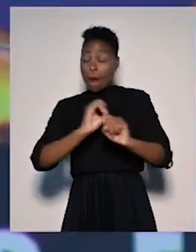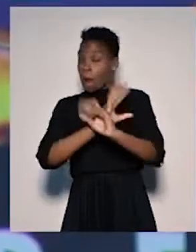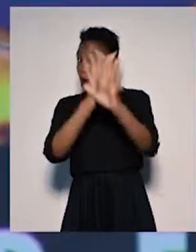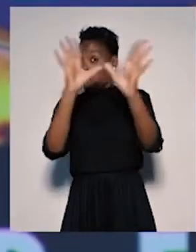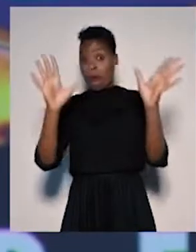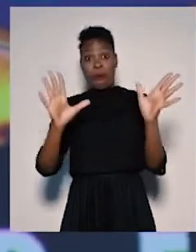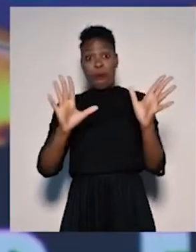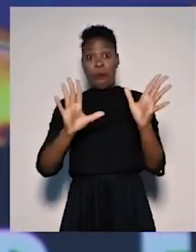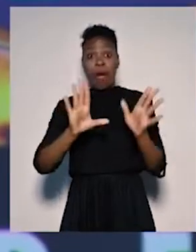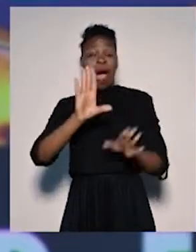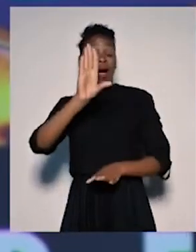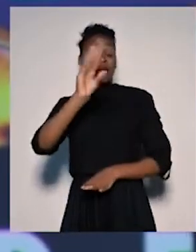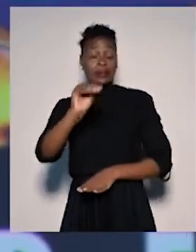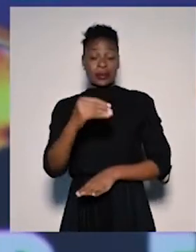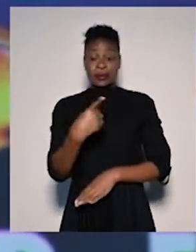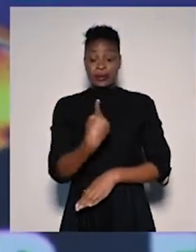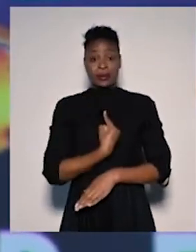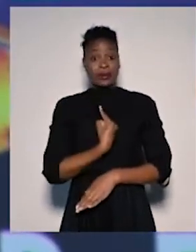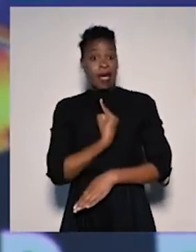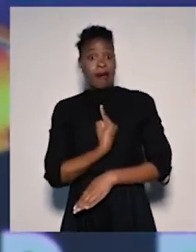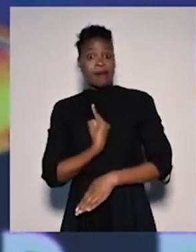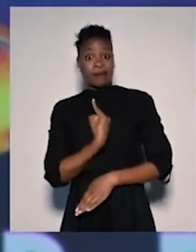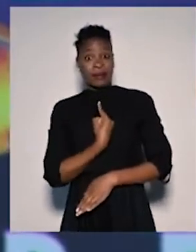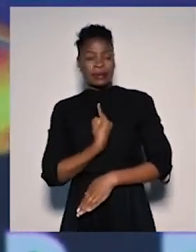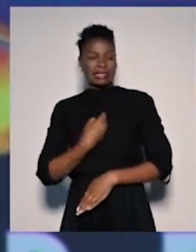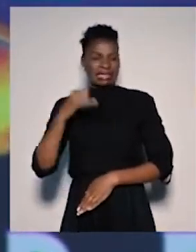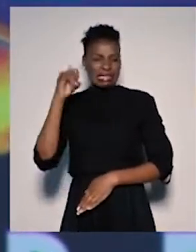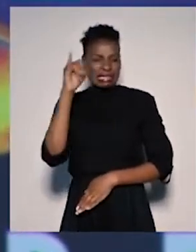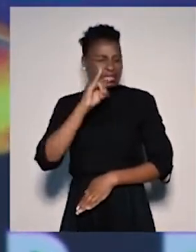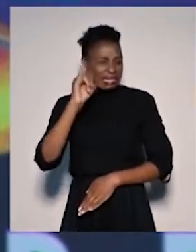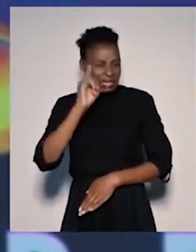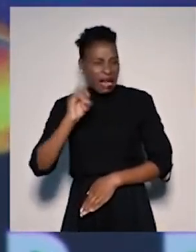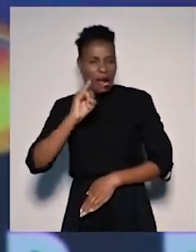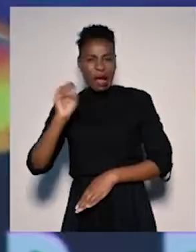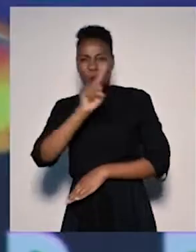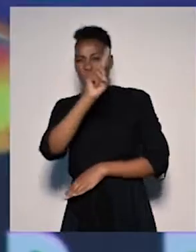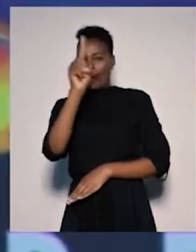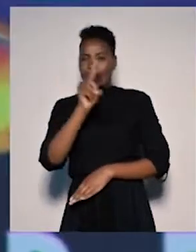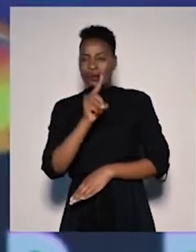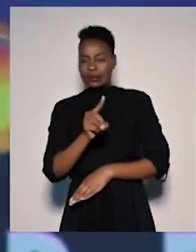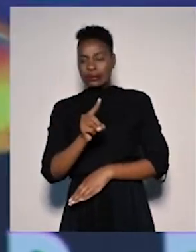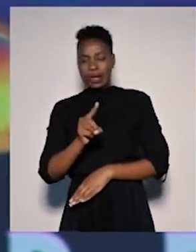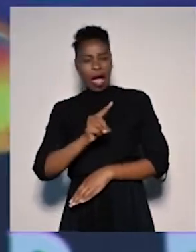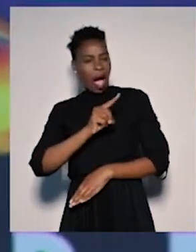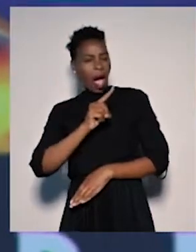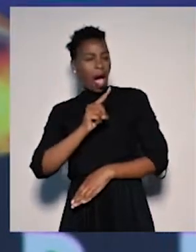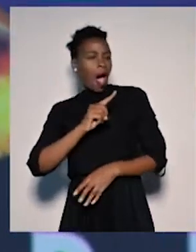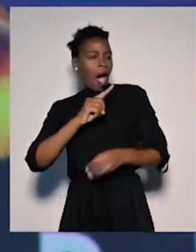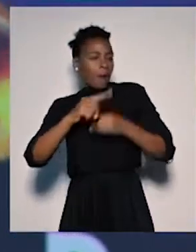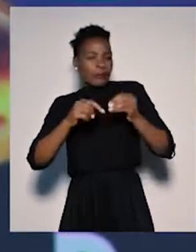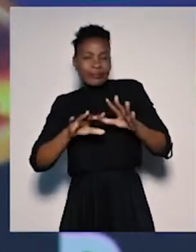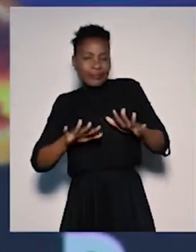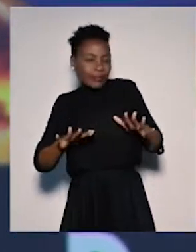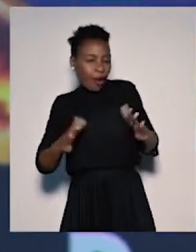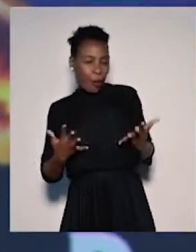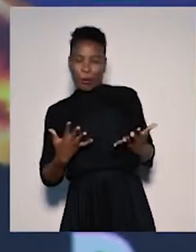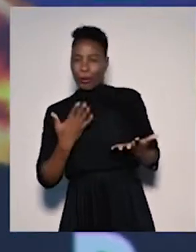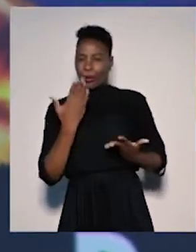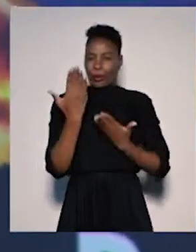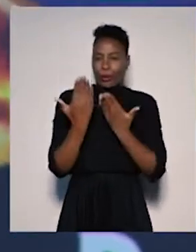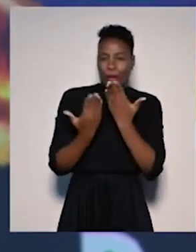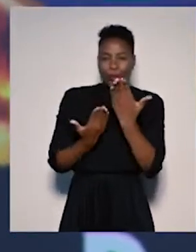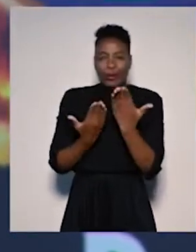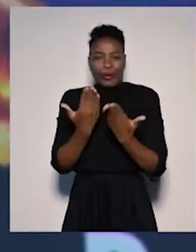asking ourselves a very serious question about how we are serving God